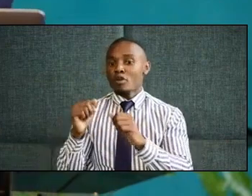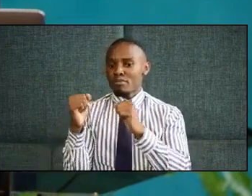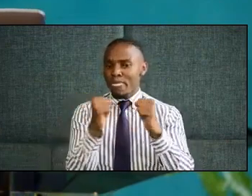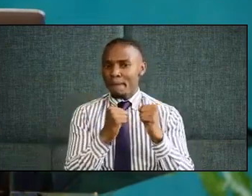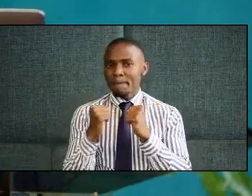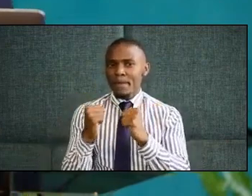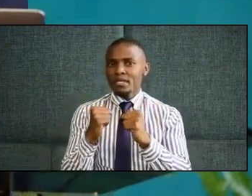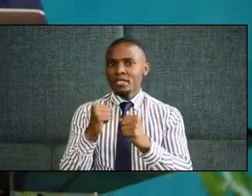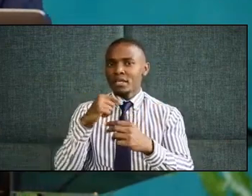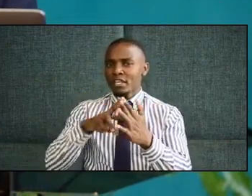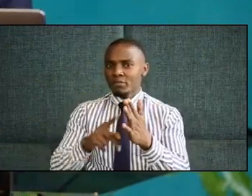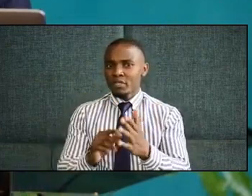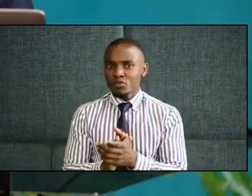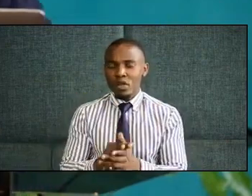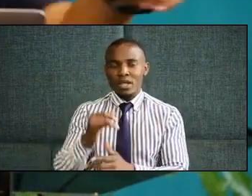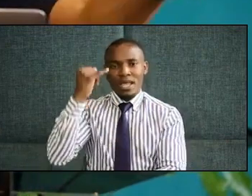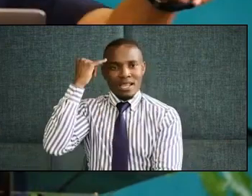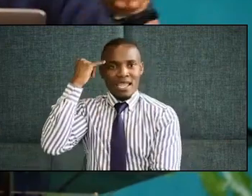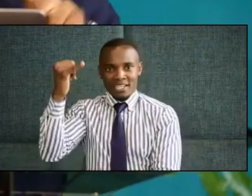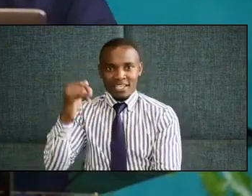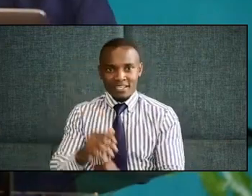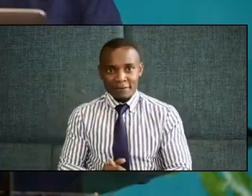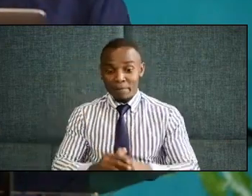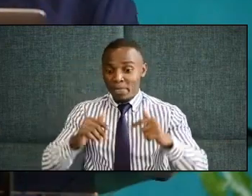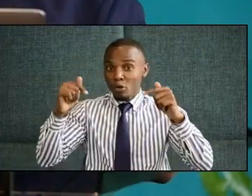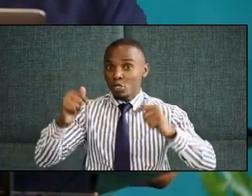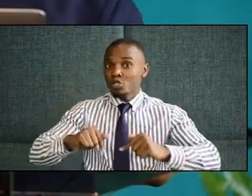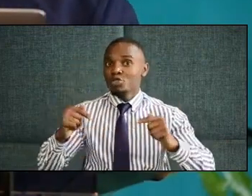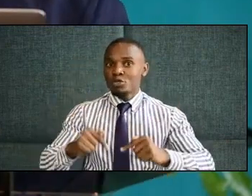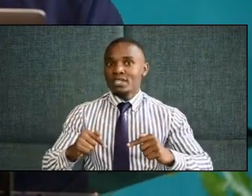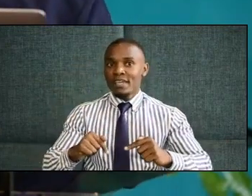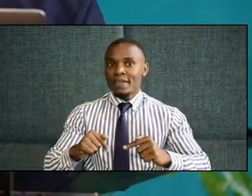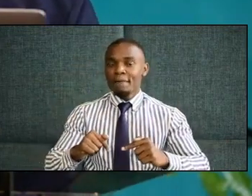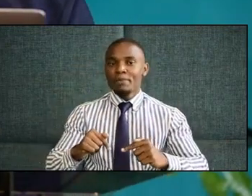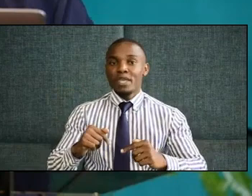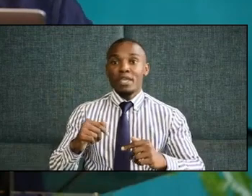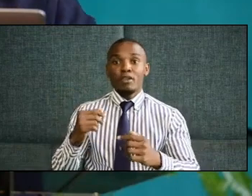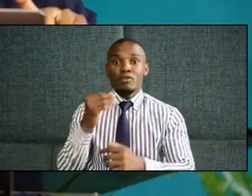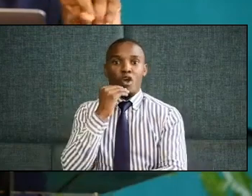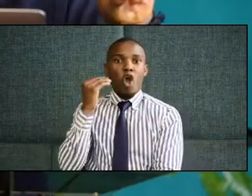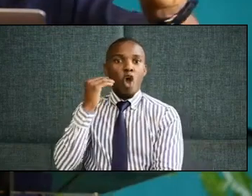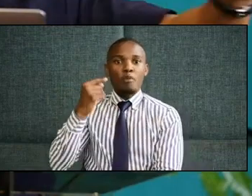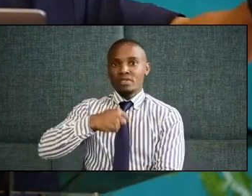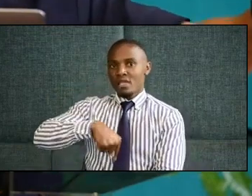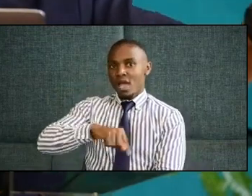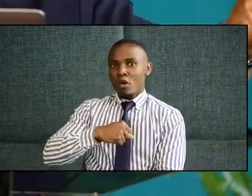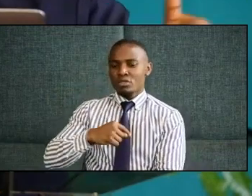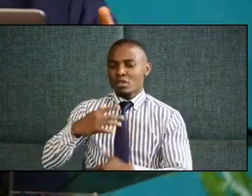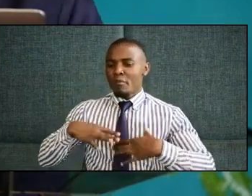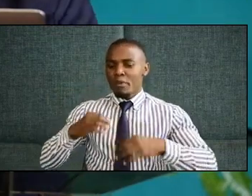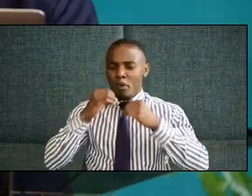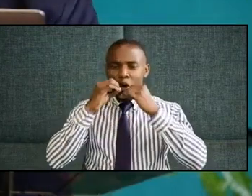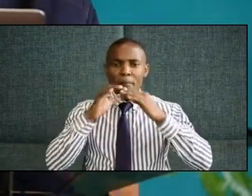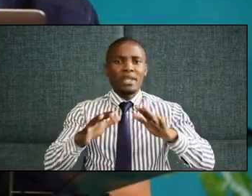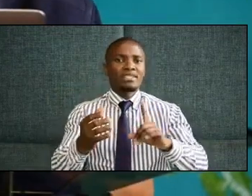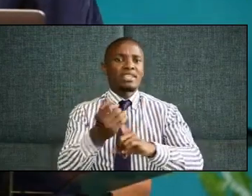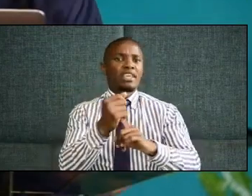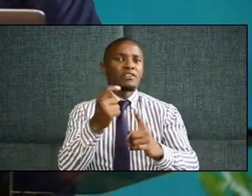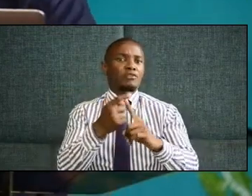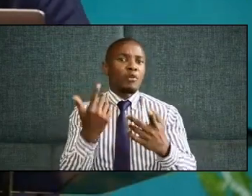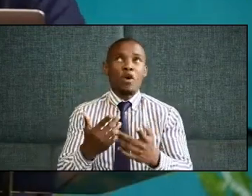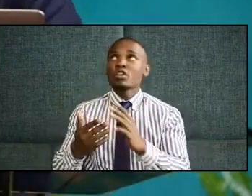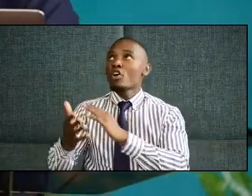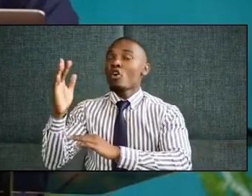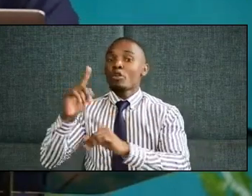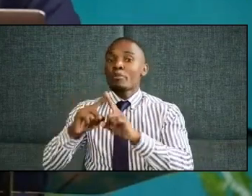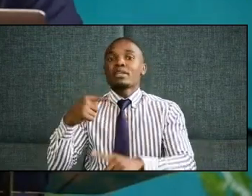means ideas. Today, in our ranks, people have been blessed by God and they have